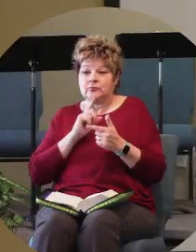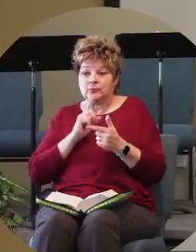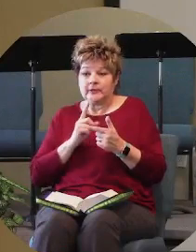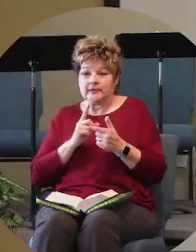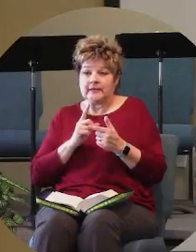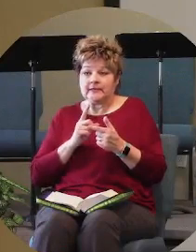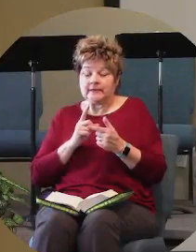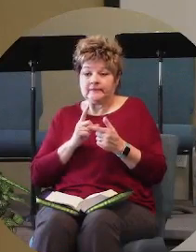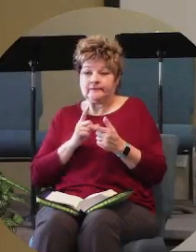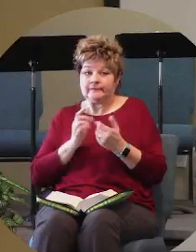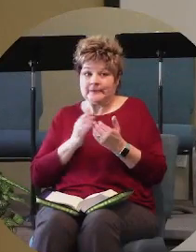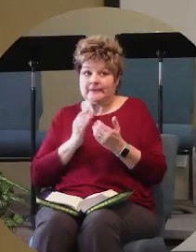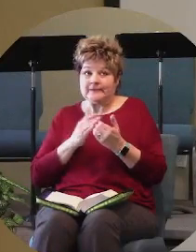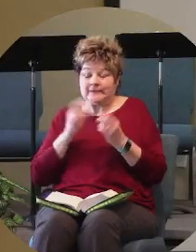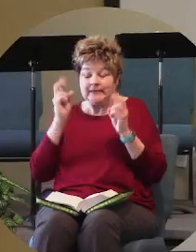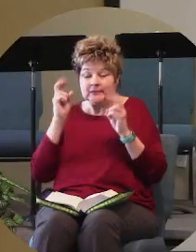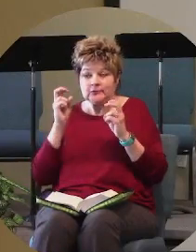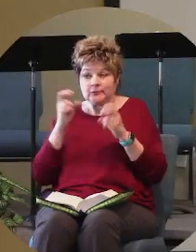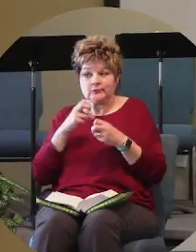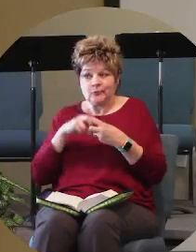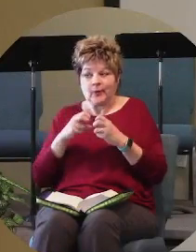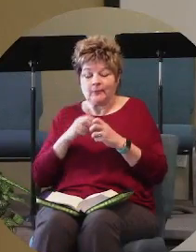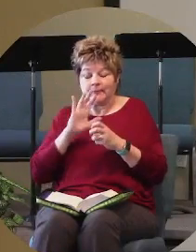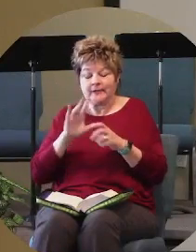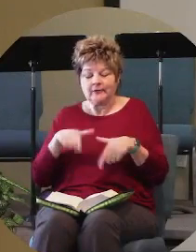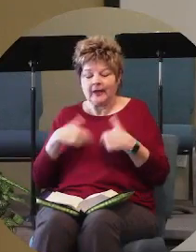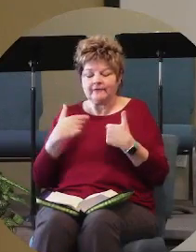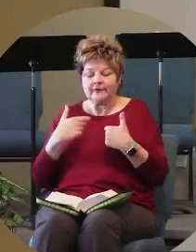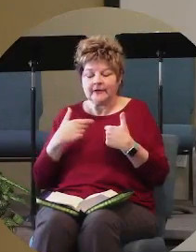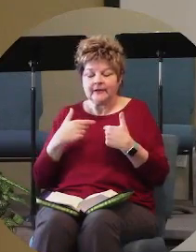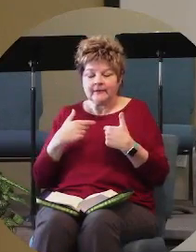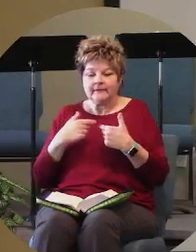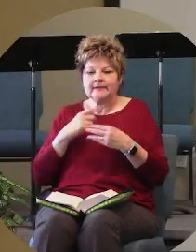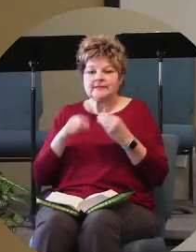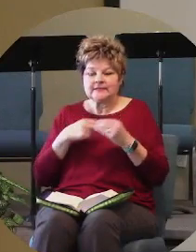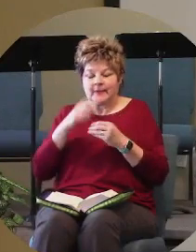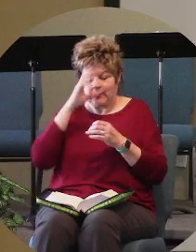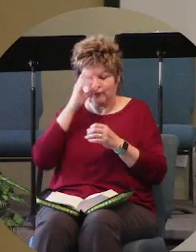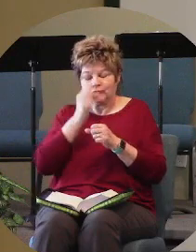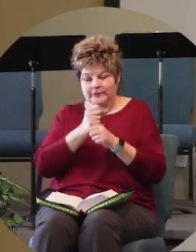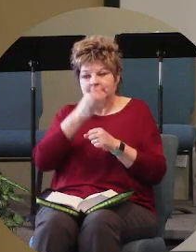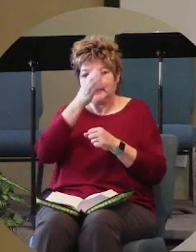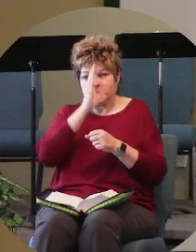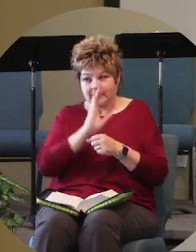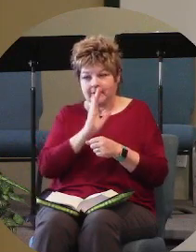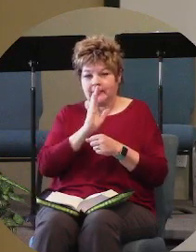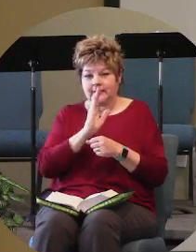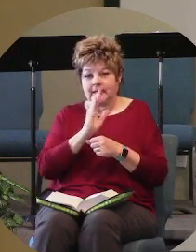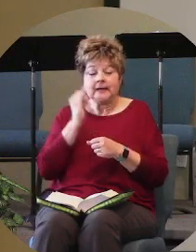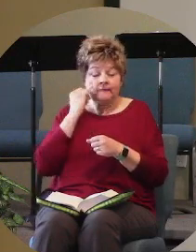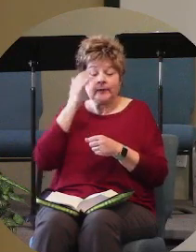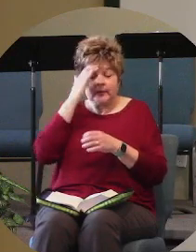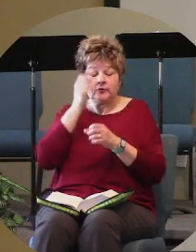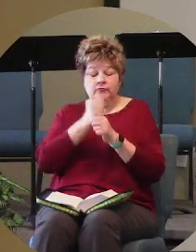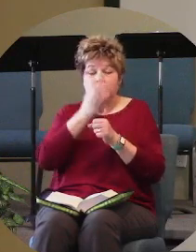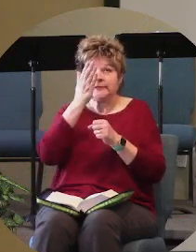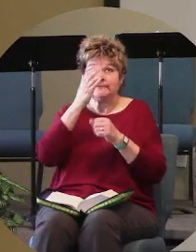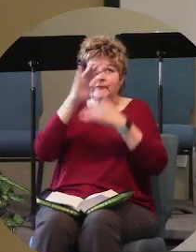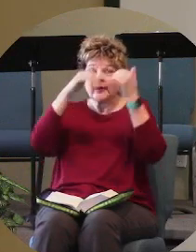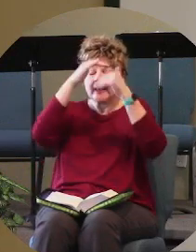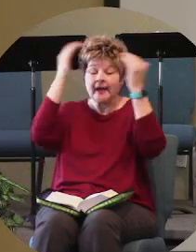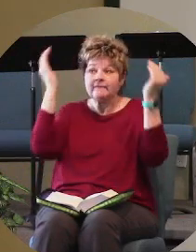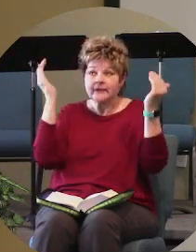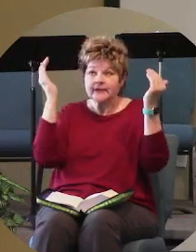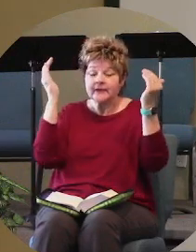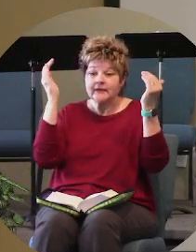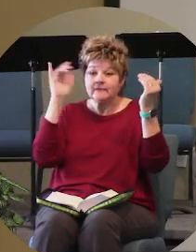issue, a problem in your life, because it's about trusting God. If we trust him for heaven, we